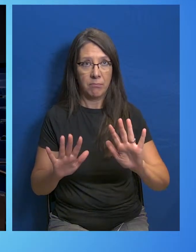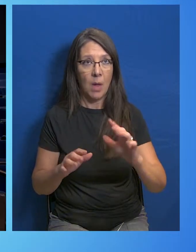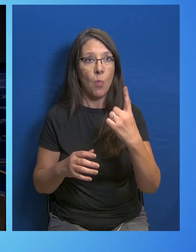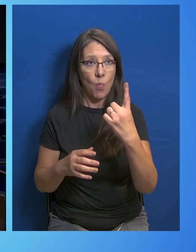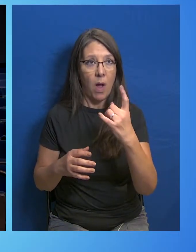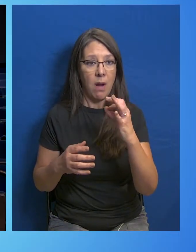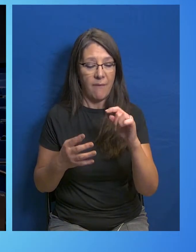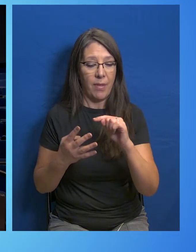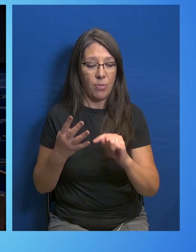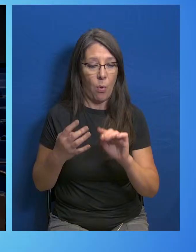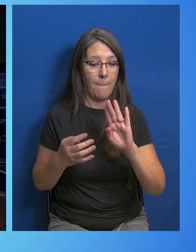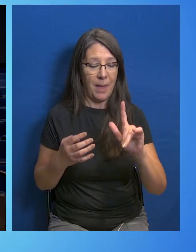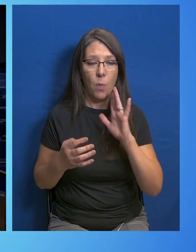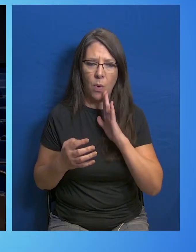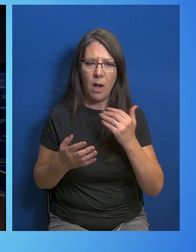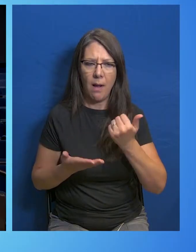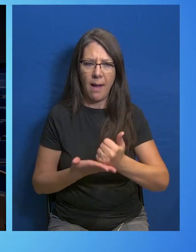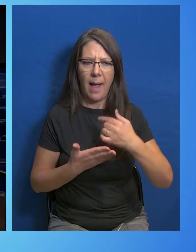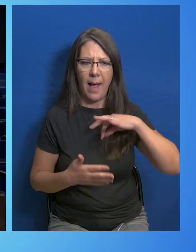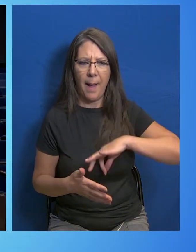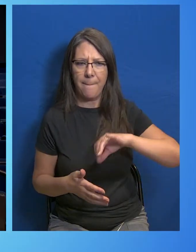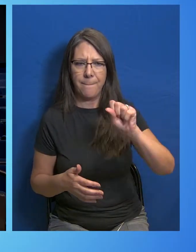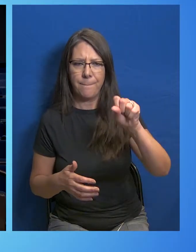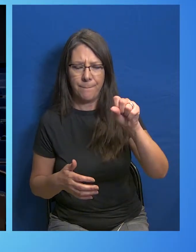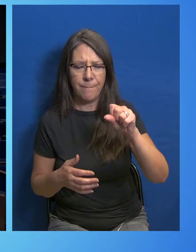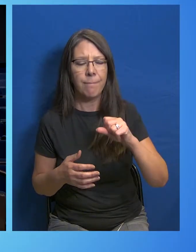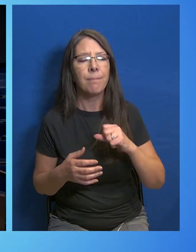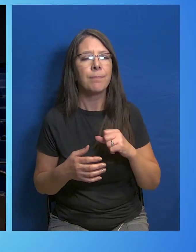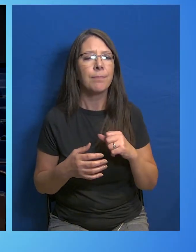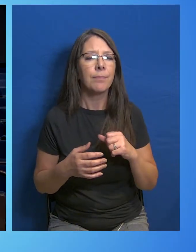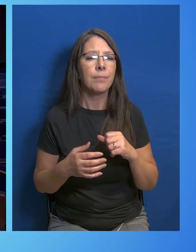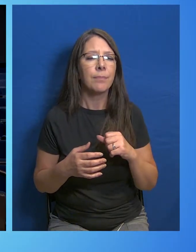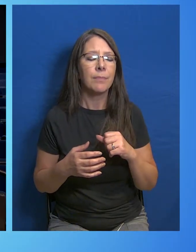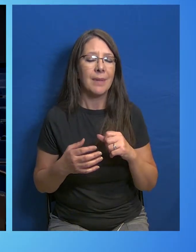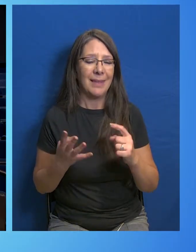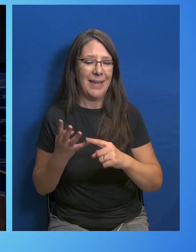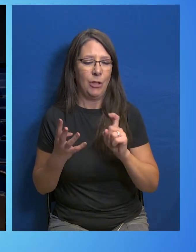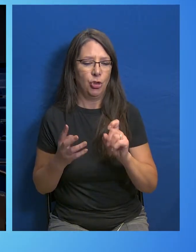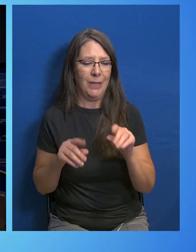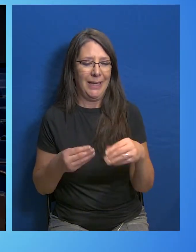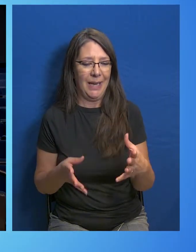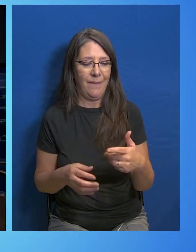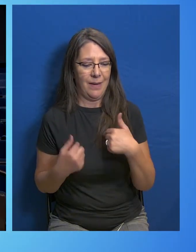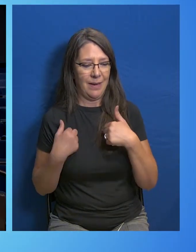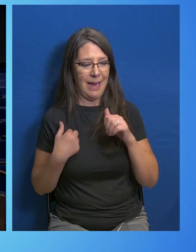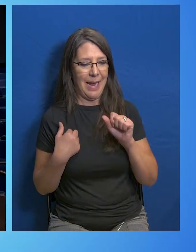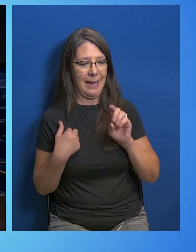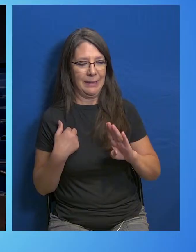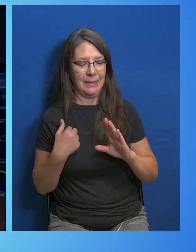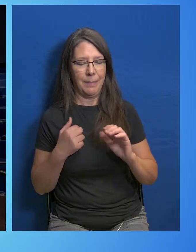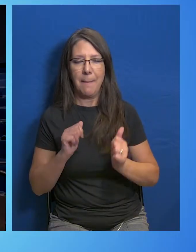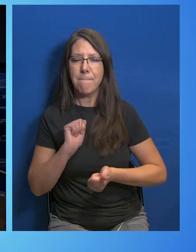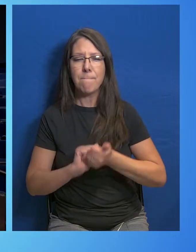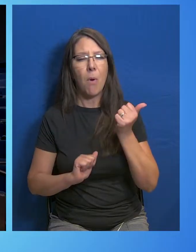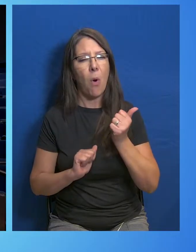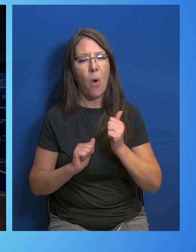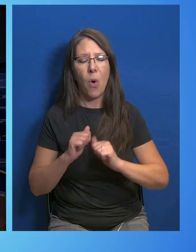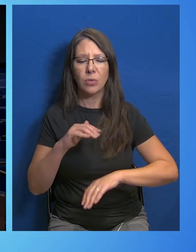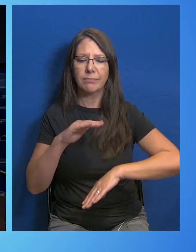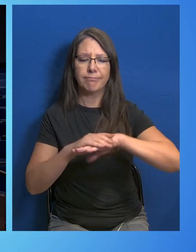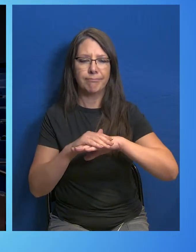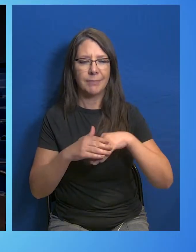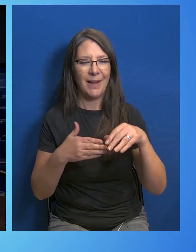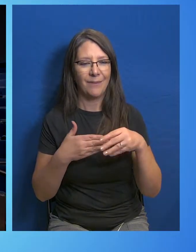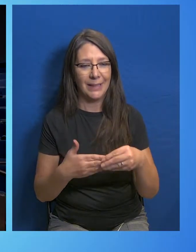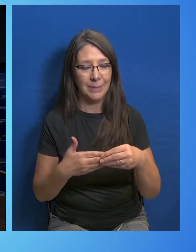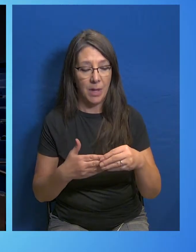be helpful, I think both of them would give ASDB maximum flexibility, because then you can lease to own, but then you also